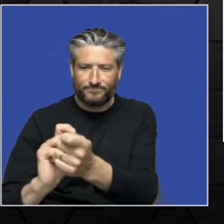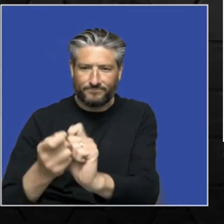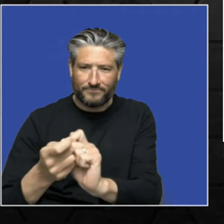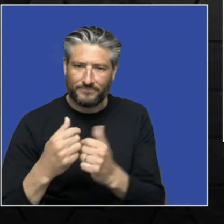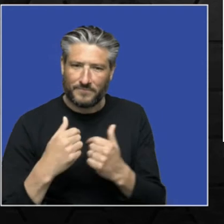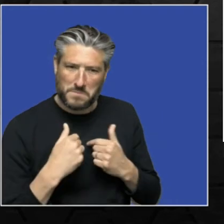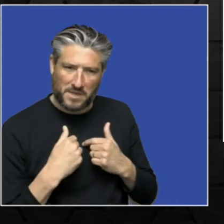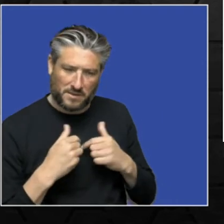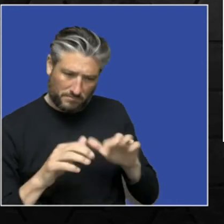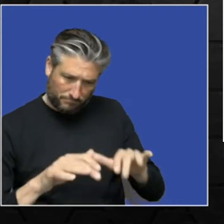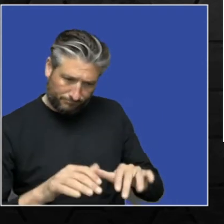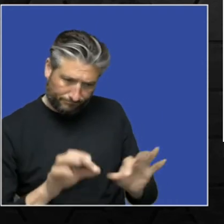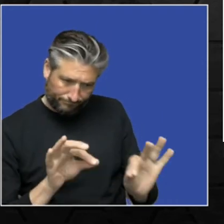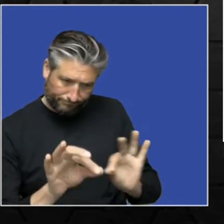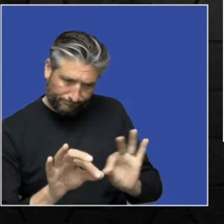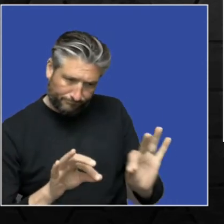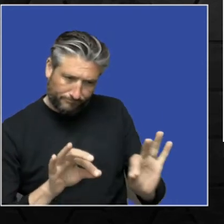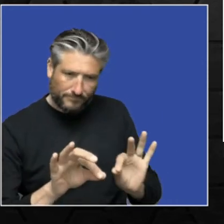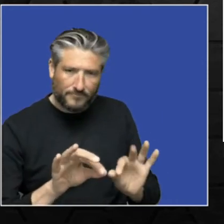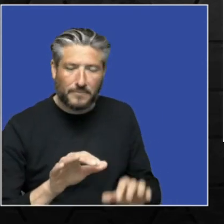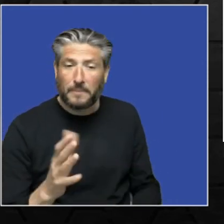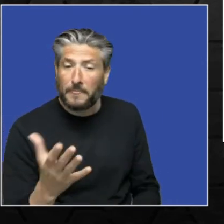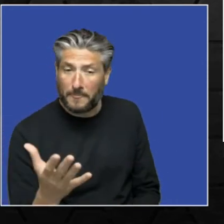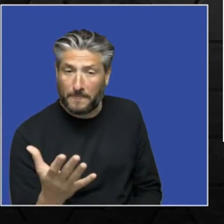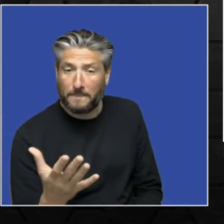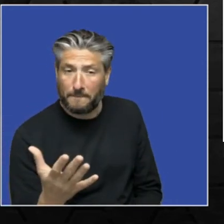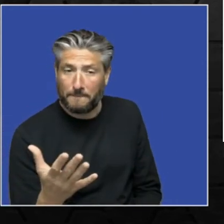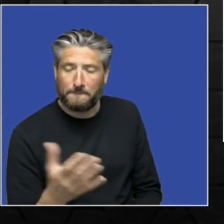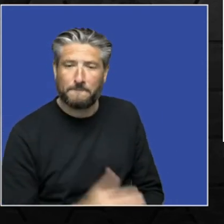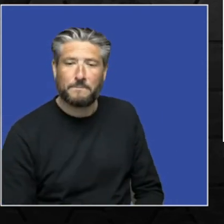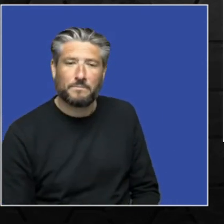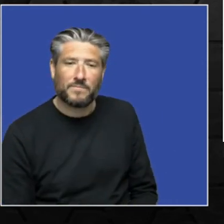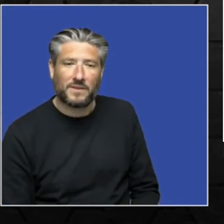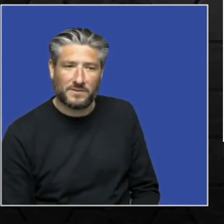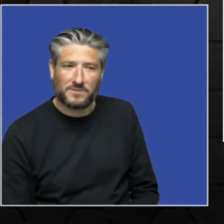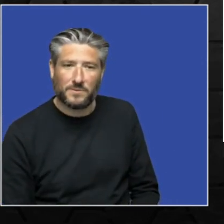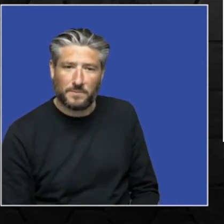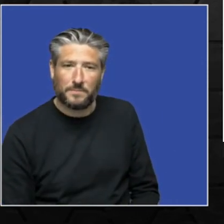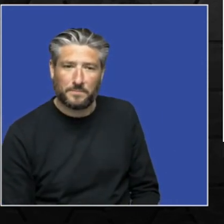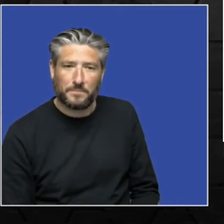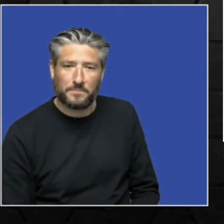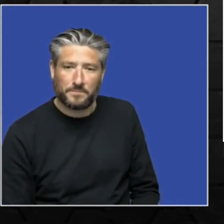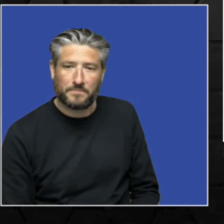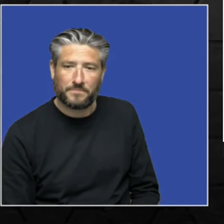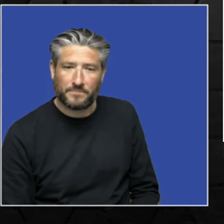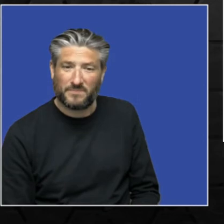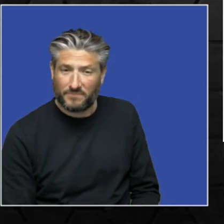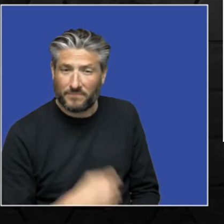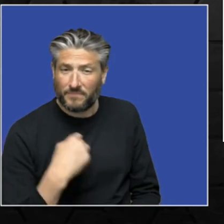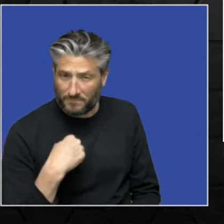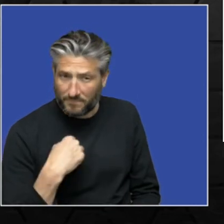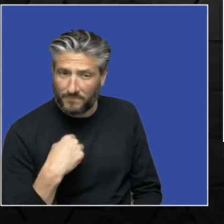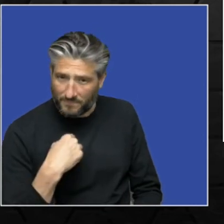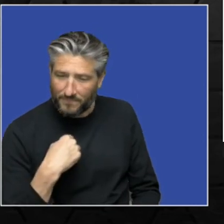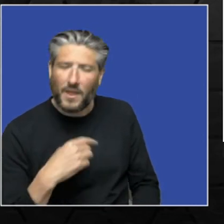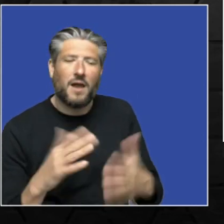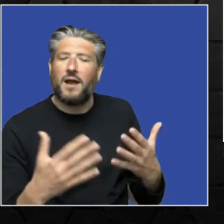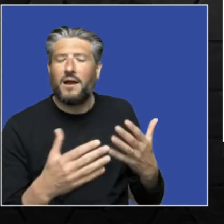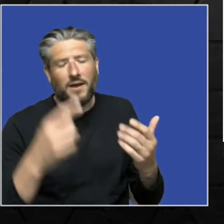to uh, closer to the selection which I'm doing, like, explore combine features. So combining features